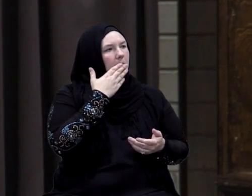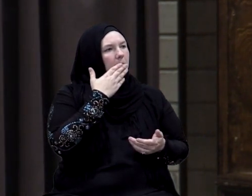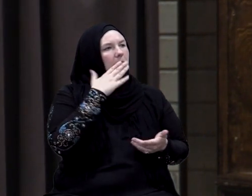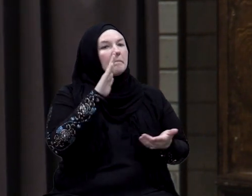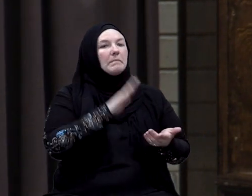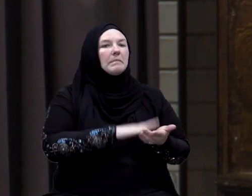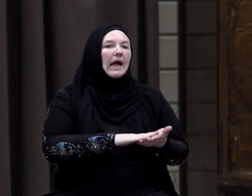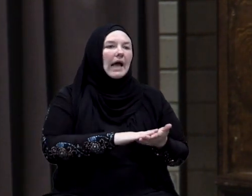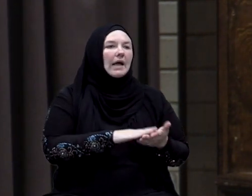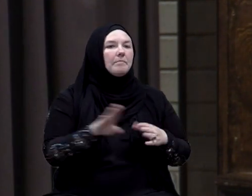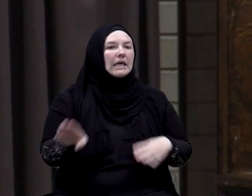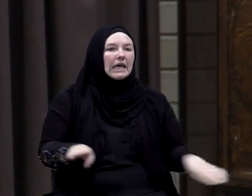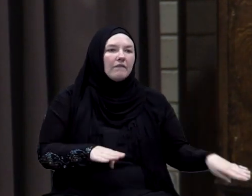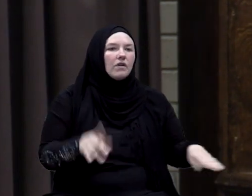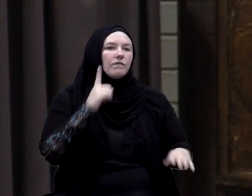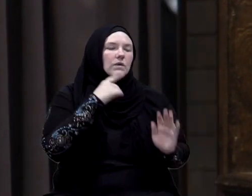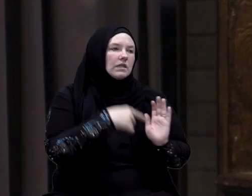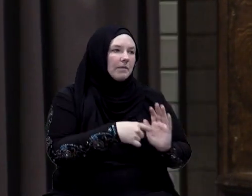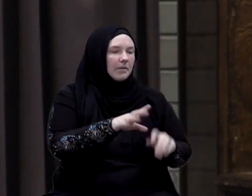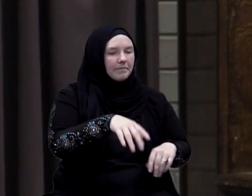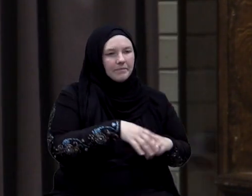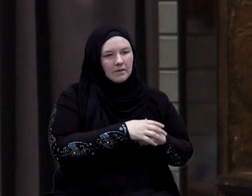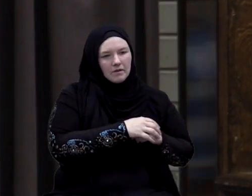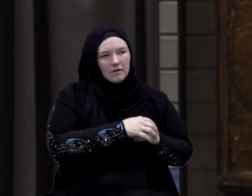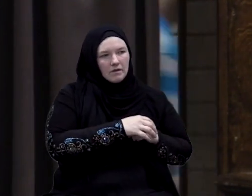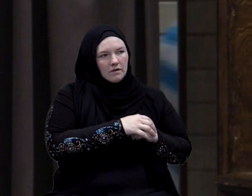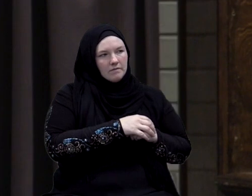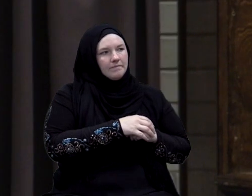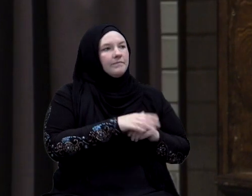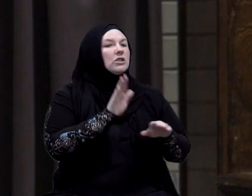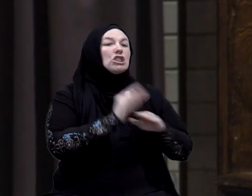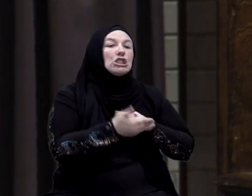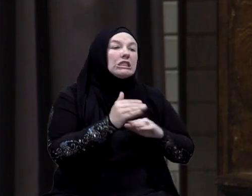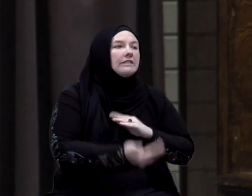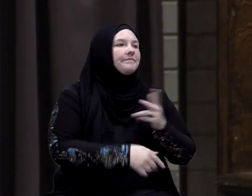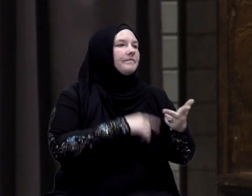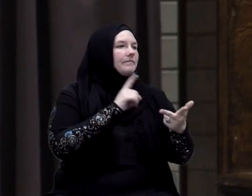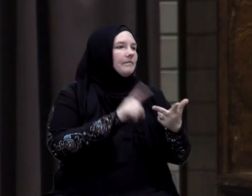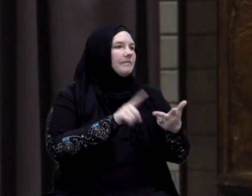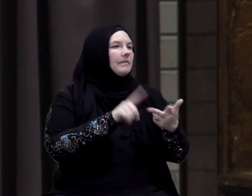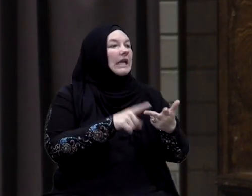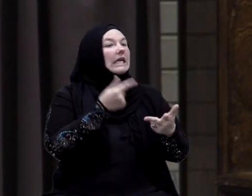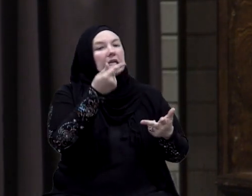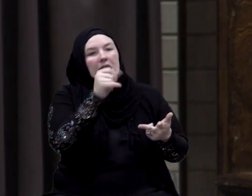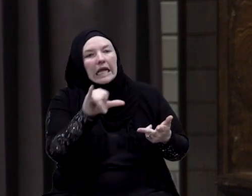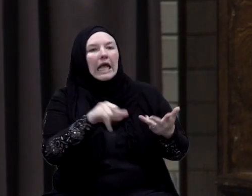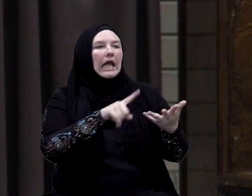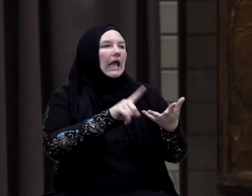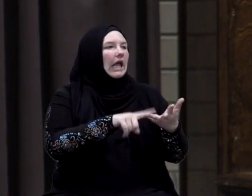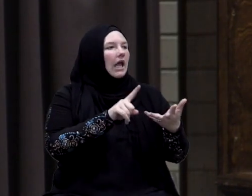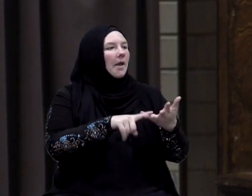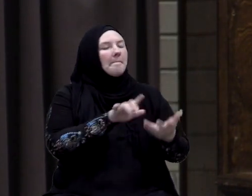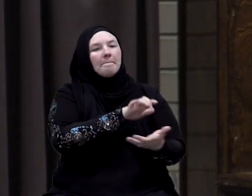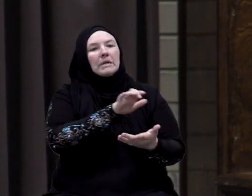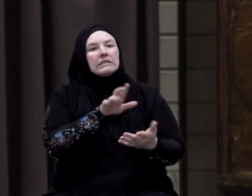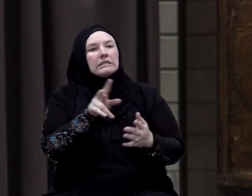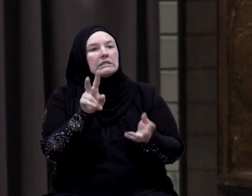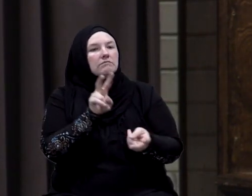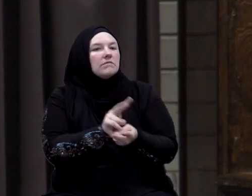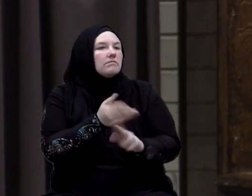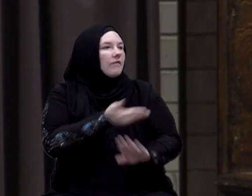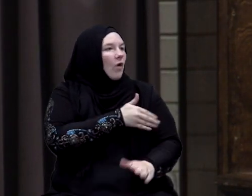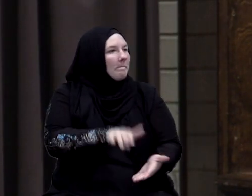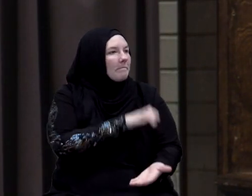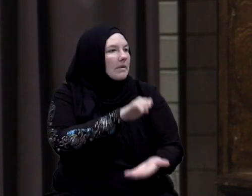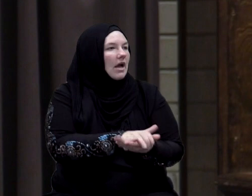shirk. So we think of fahisha and zina and homosexuality, fornication, that they are very